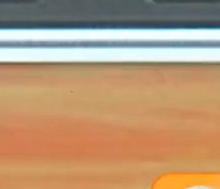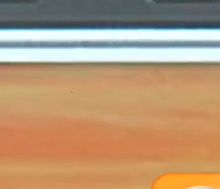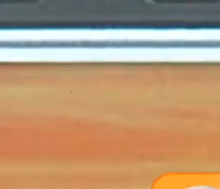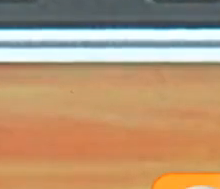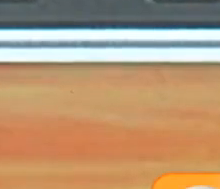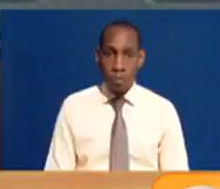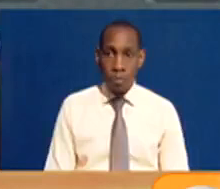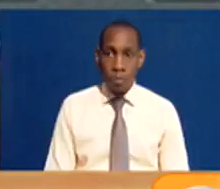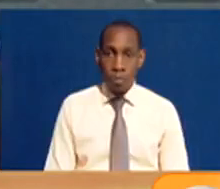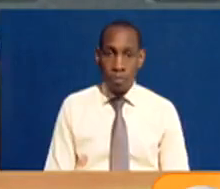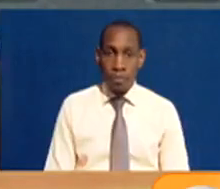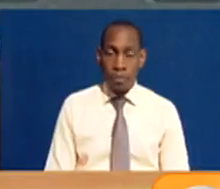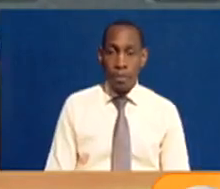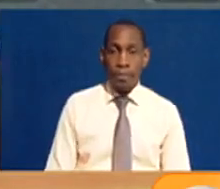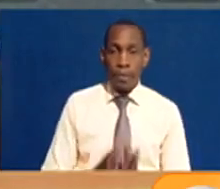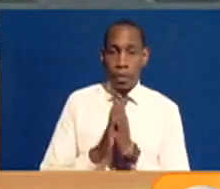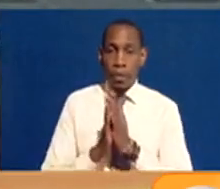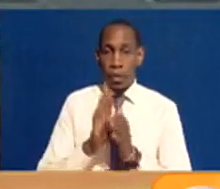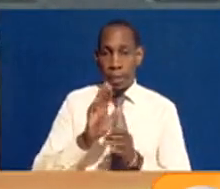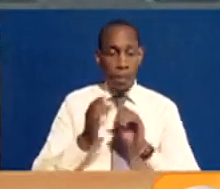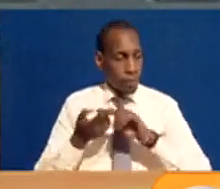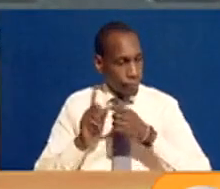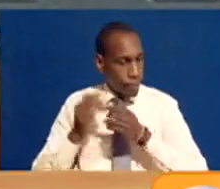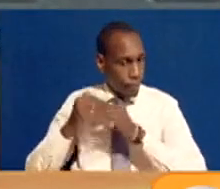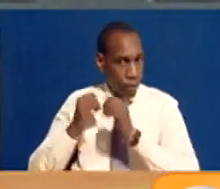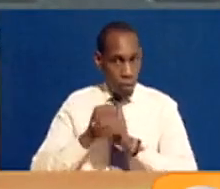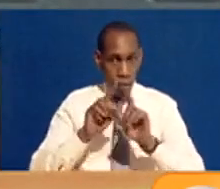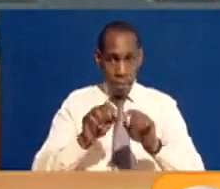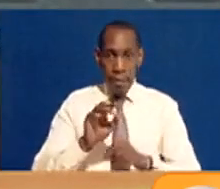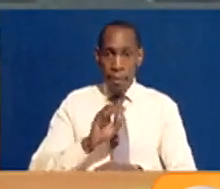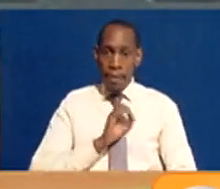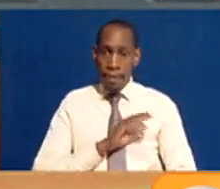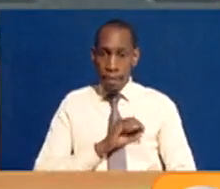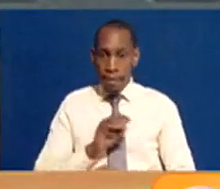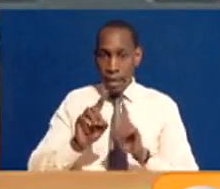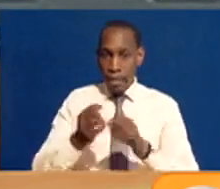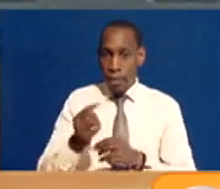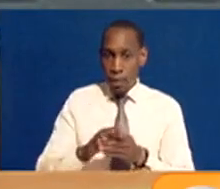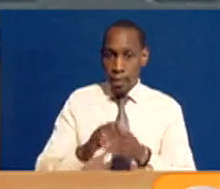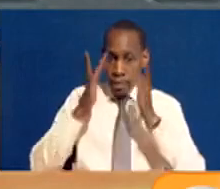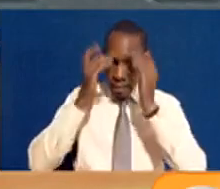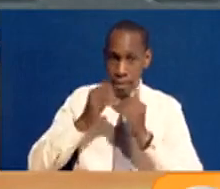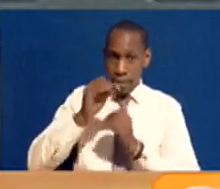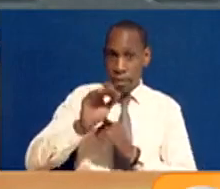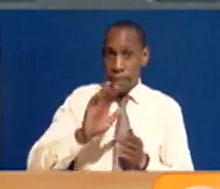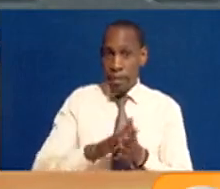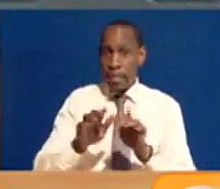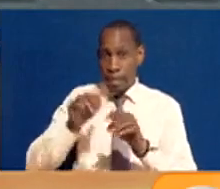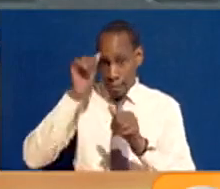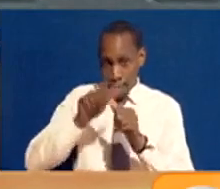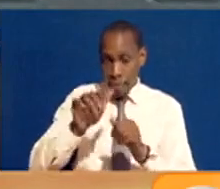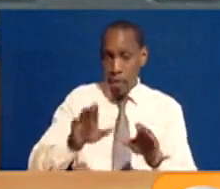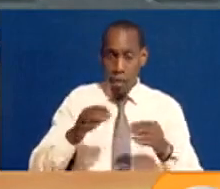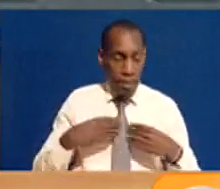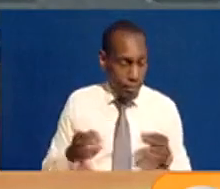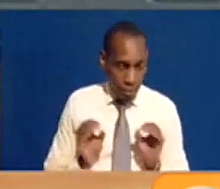anxiety, the feeling of fear that one exam would determine the rest of your life? Remember how you were not